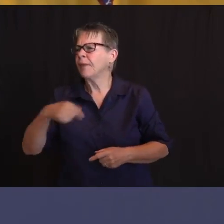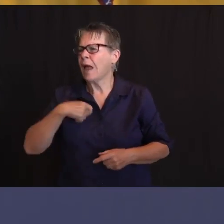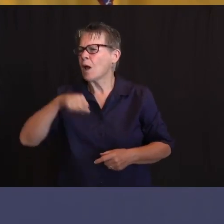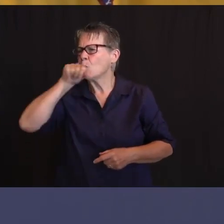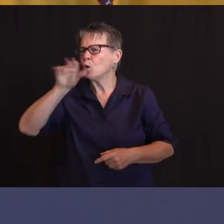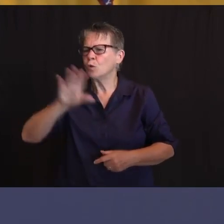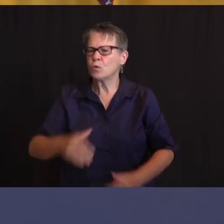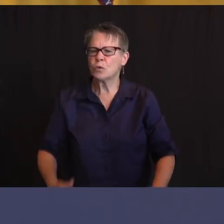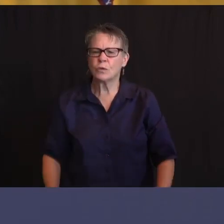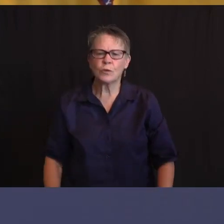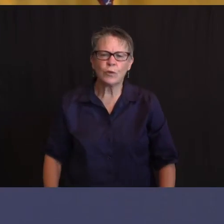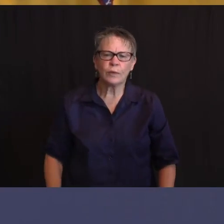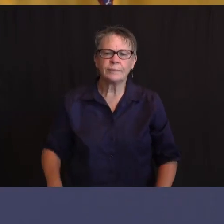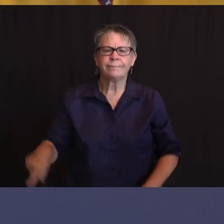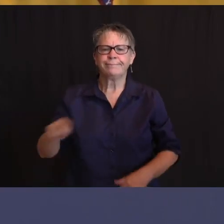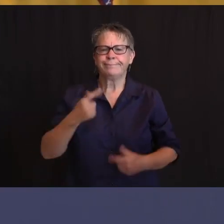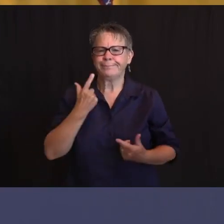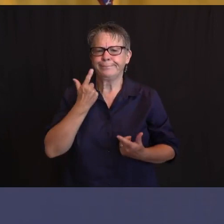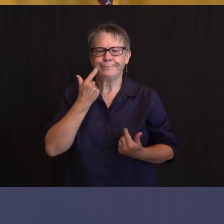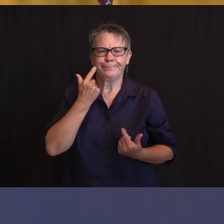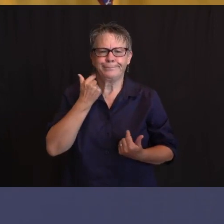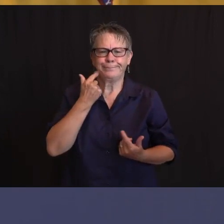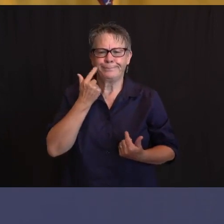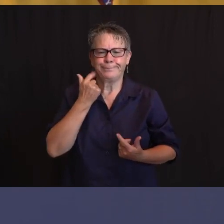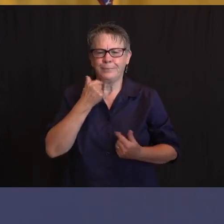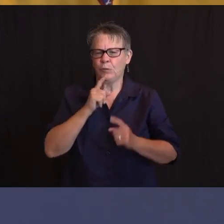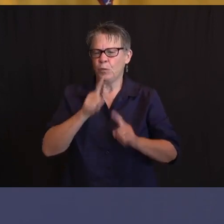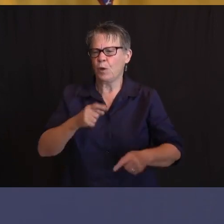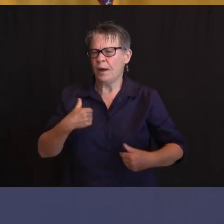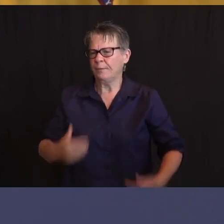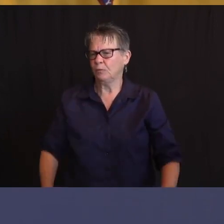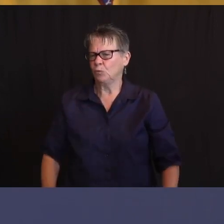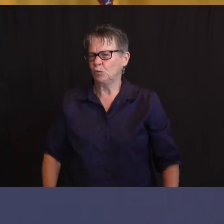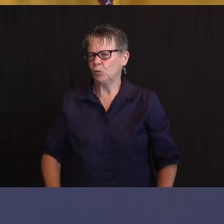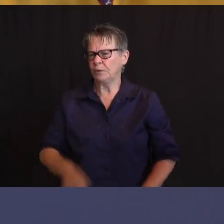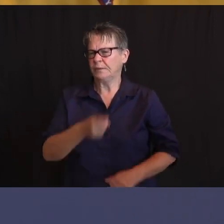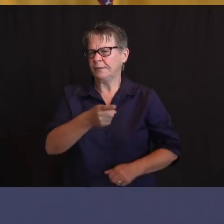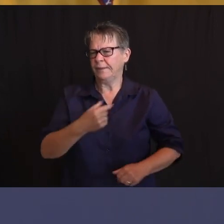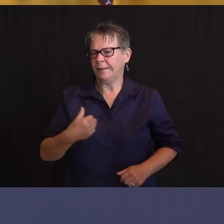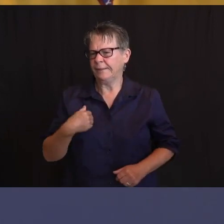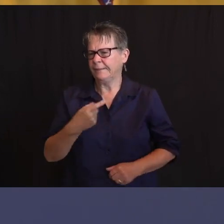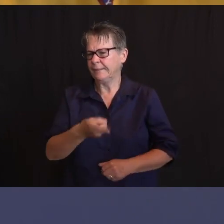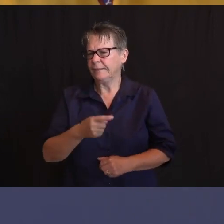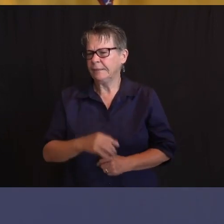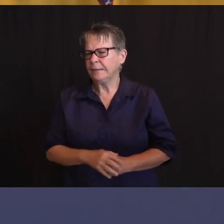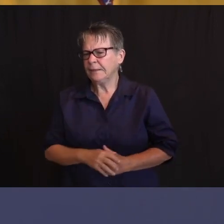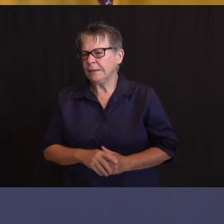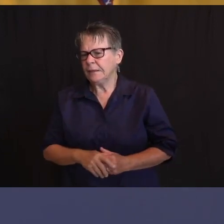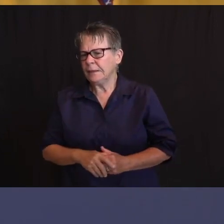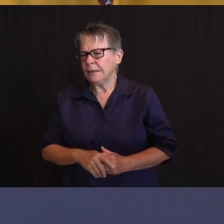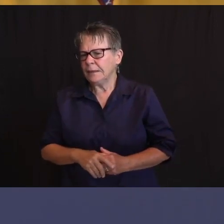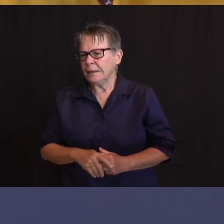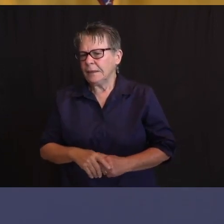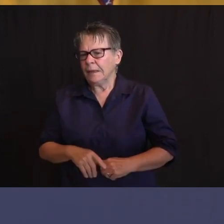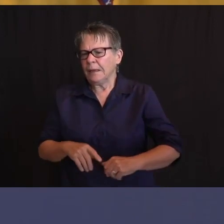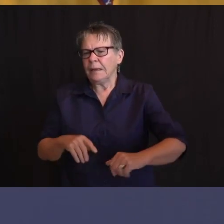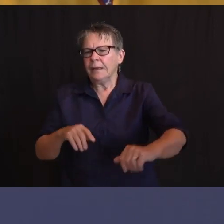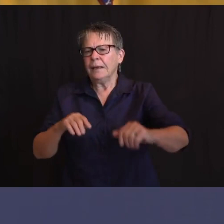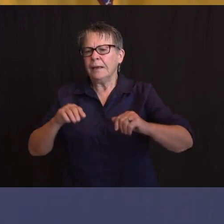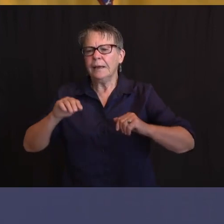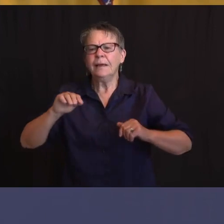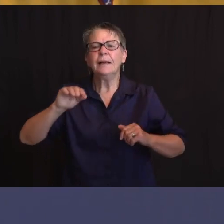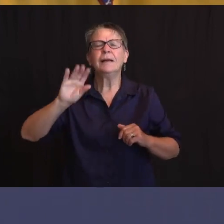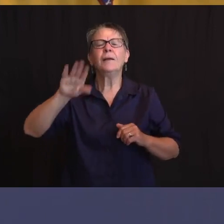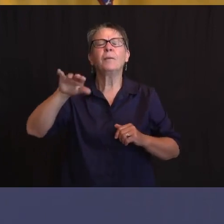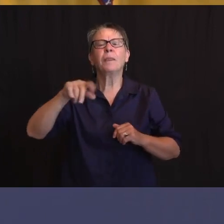Governor, colleagues of mine were in Lacey Township this morning, and specifically at the Lakeside Diner. And they, when they arrived at 5 in the morning,